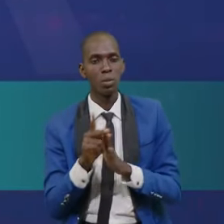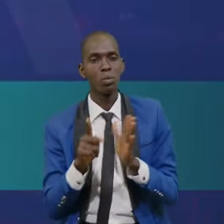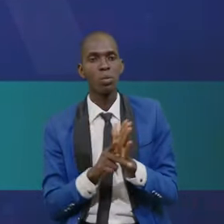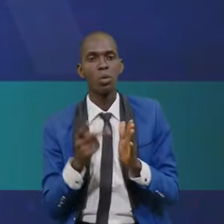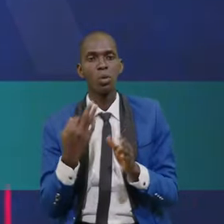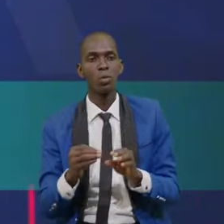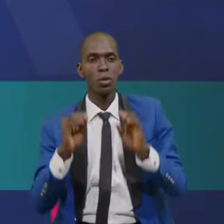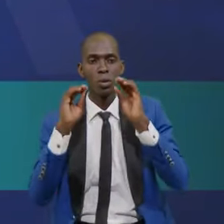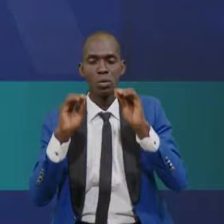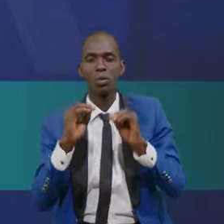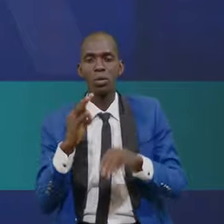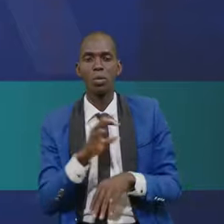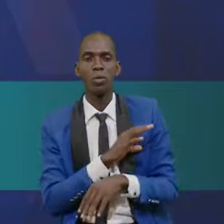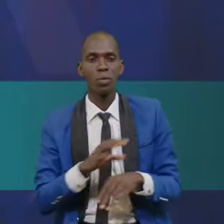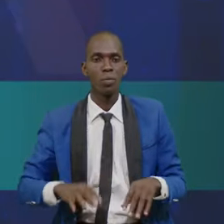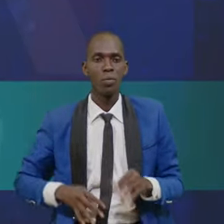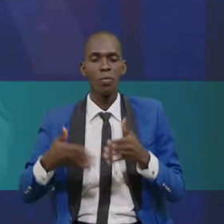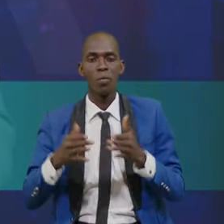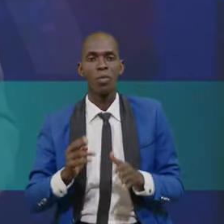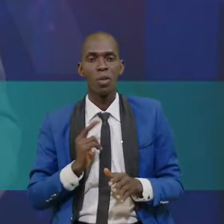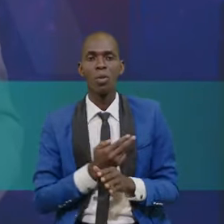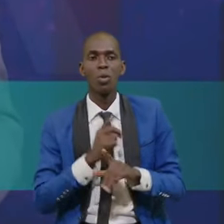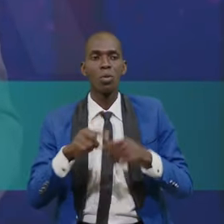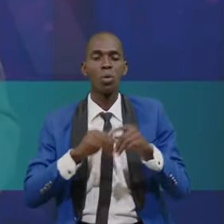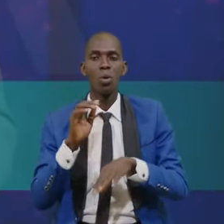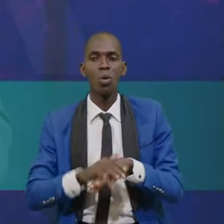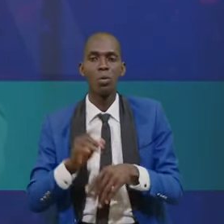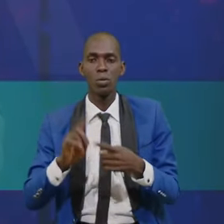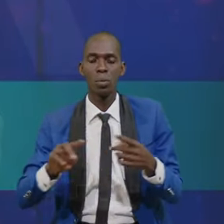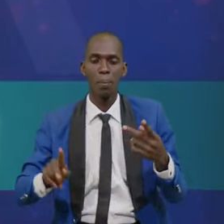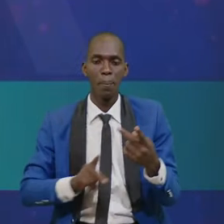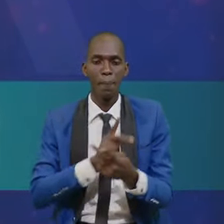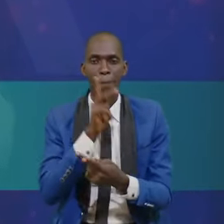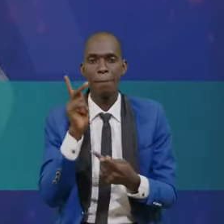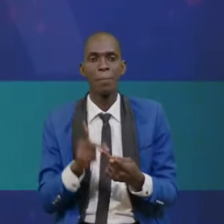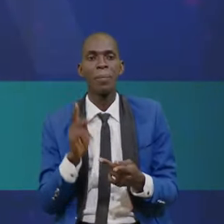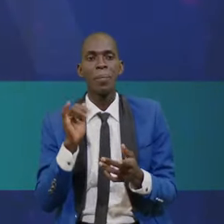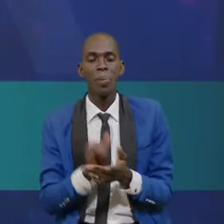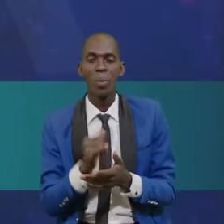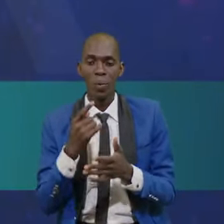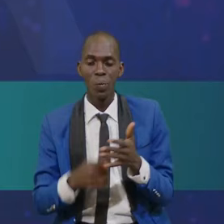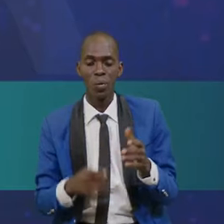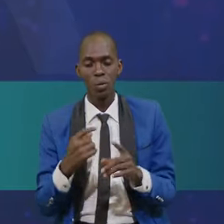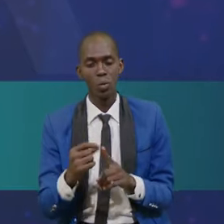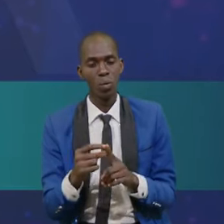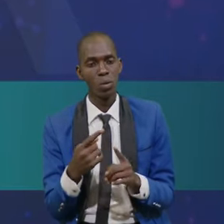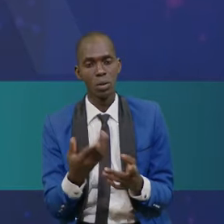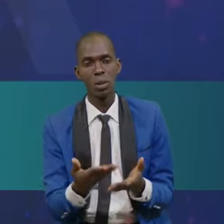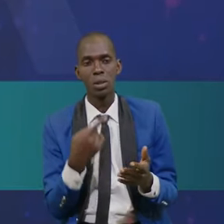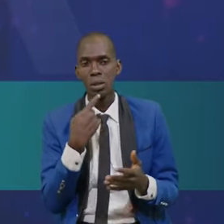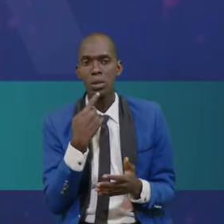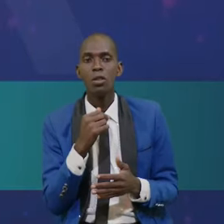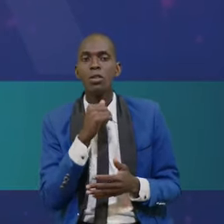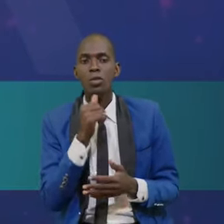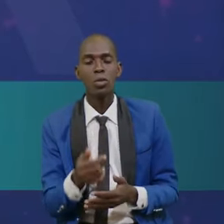go on. Unto perfection. Unto perfection. That's what the word says. Not laying